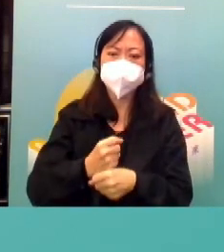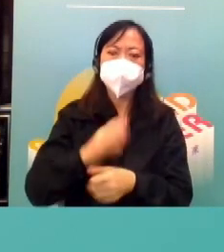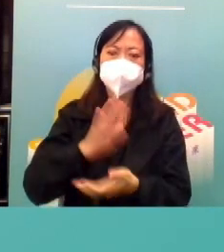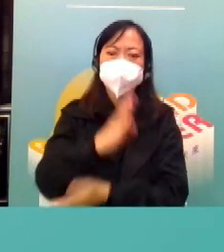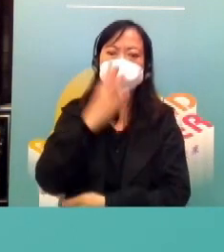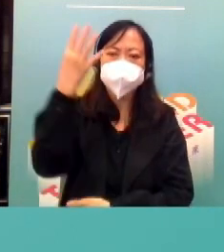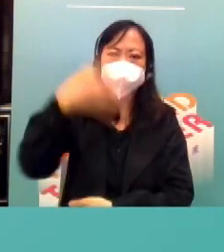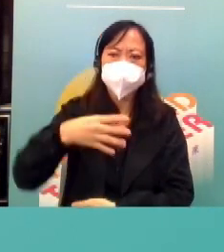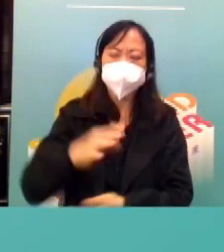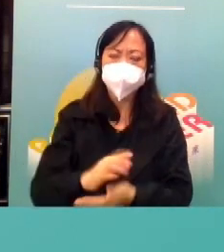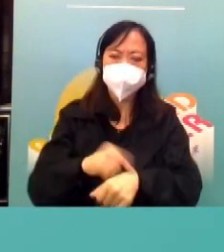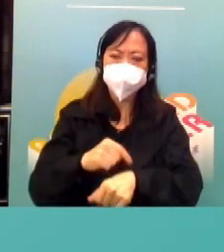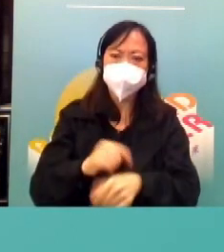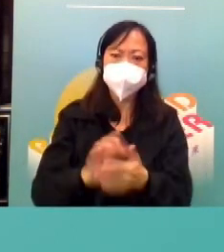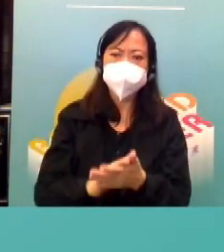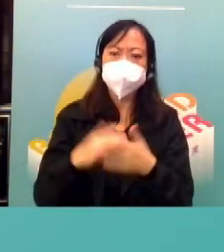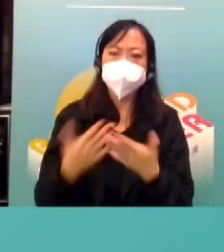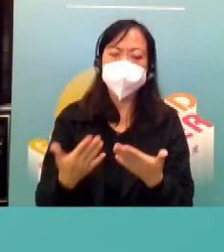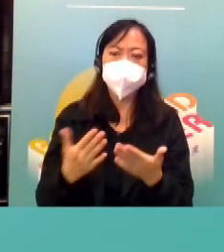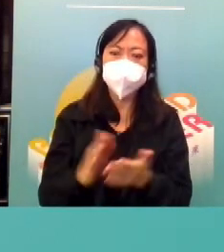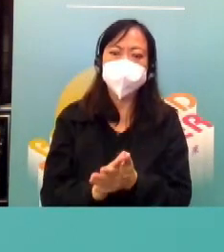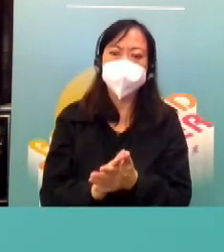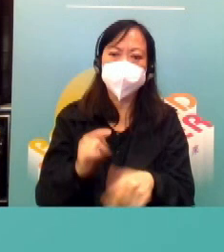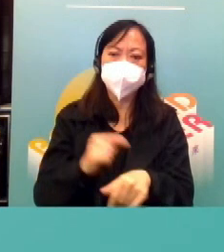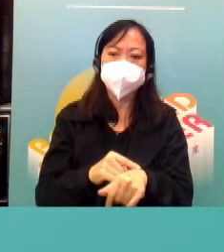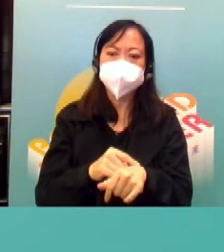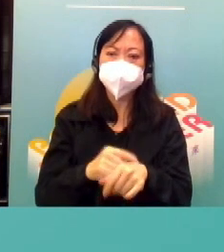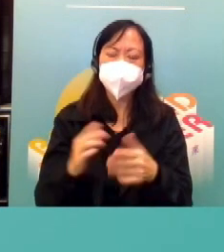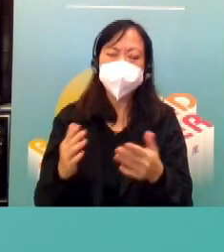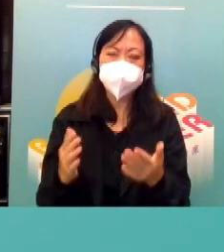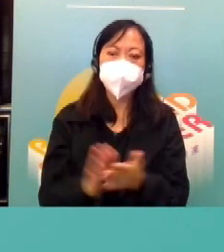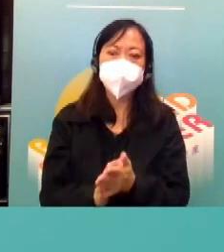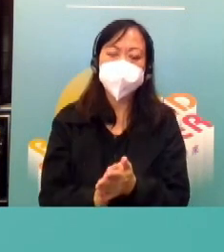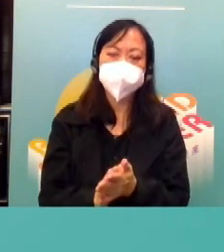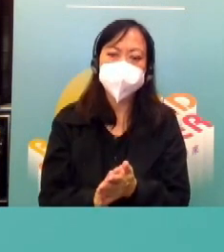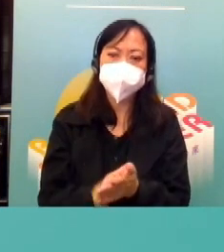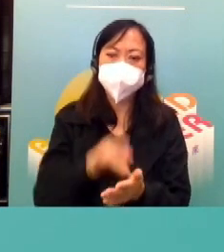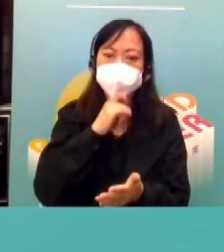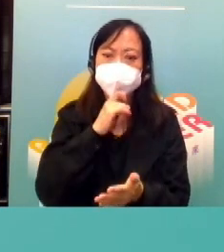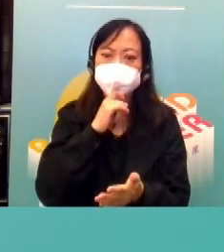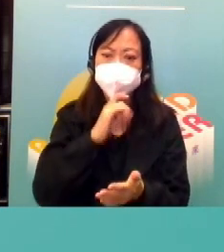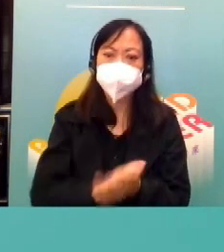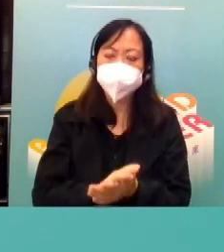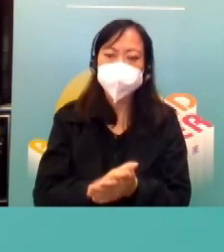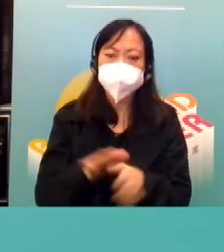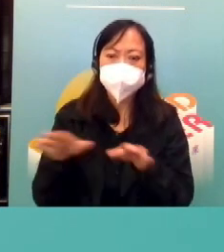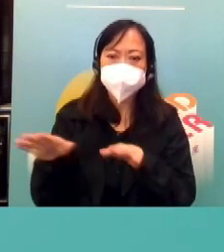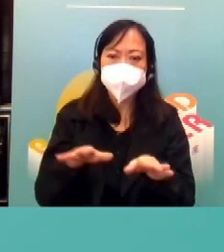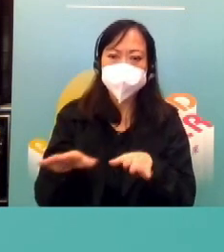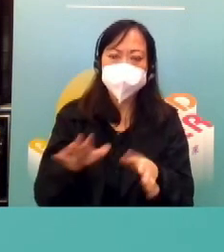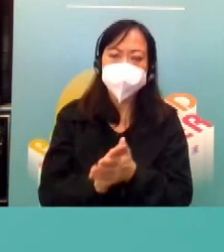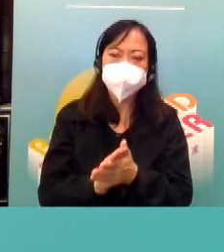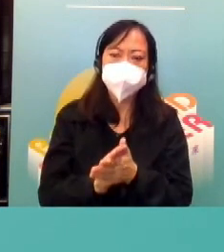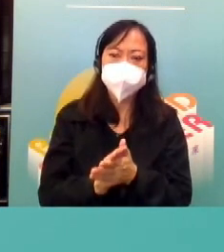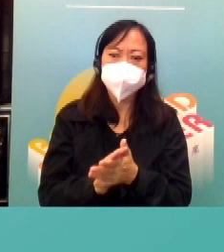ownership, it has diverted over 125,000 tons of used books away from landfill. And then, a